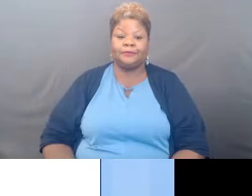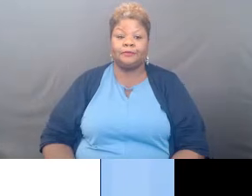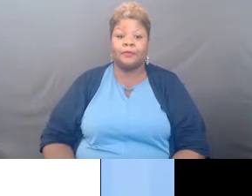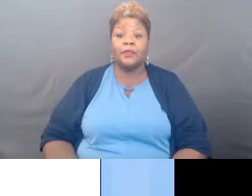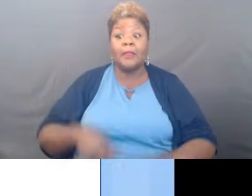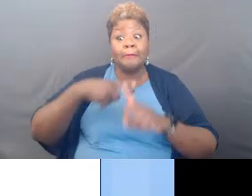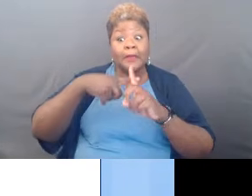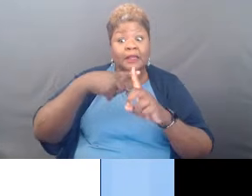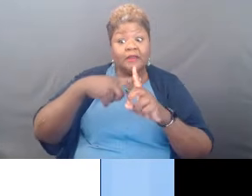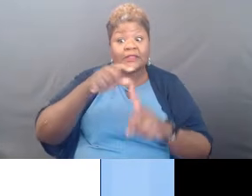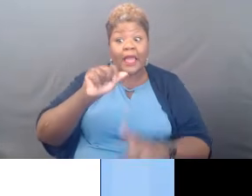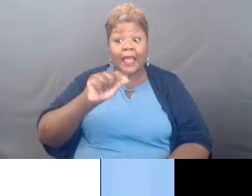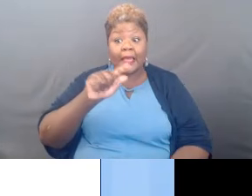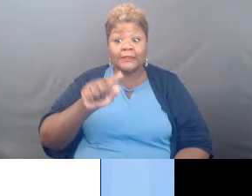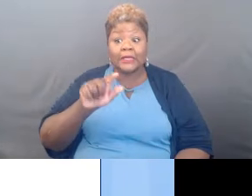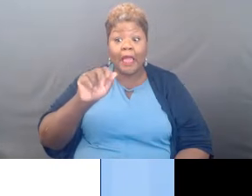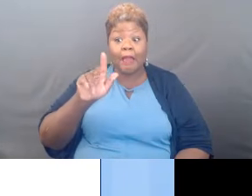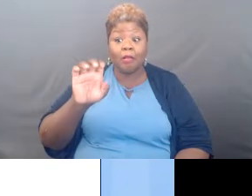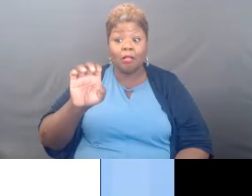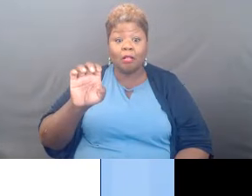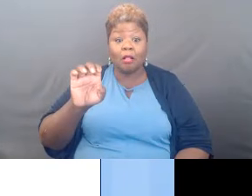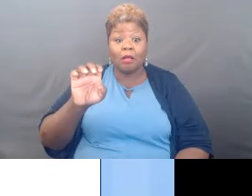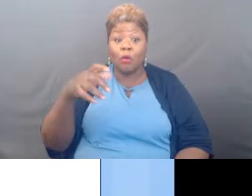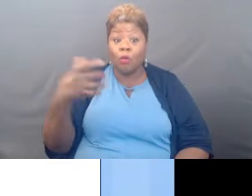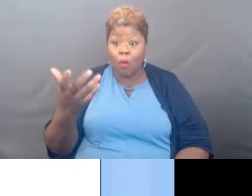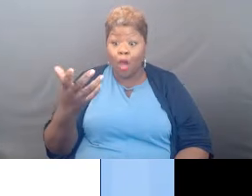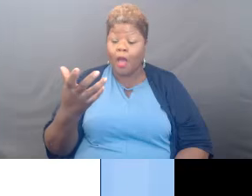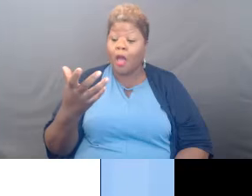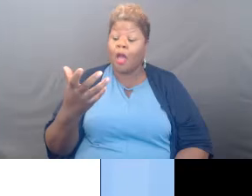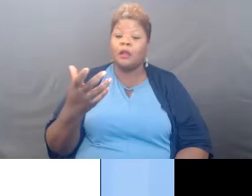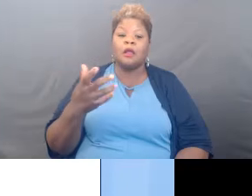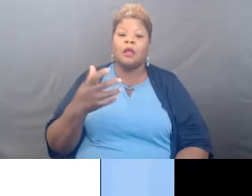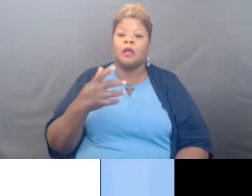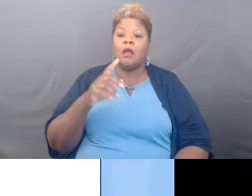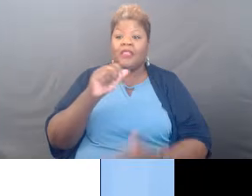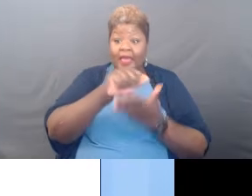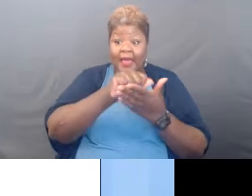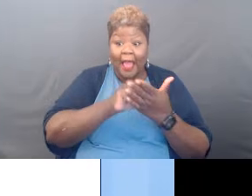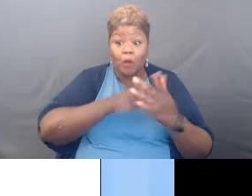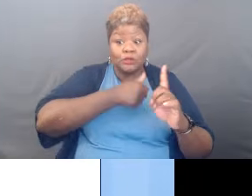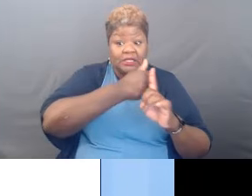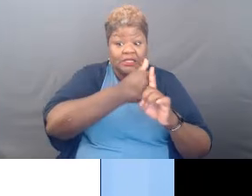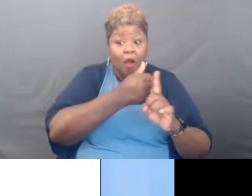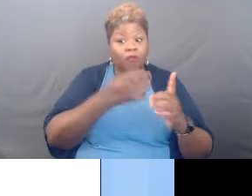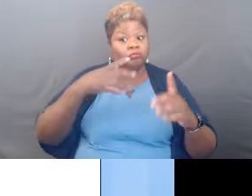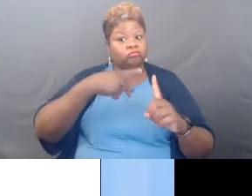Benefits of AZ ABLE. So this is just not benefits of AZ ABLE, but this is benefits of ABLE accounts also.